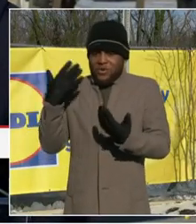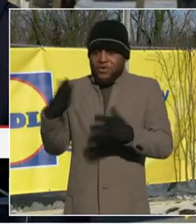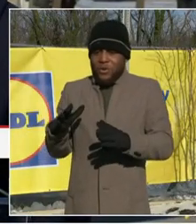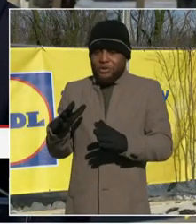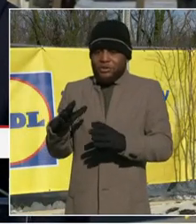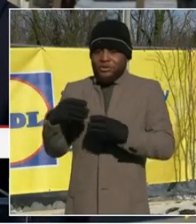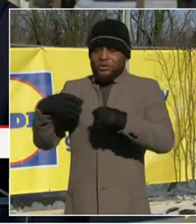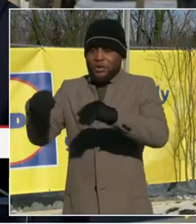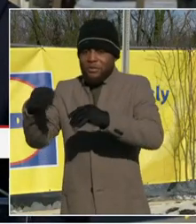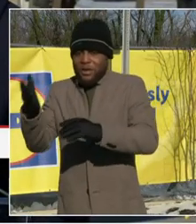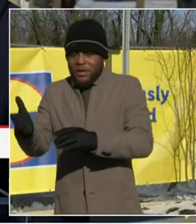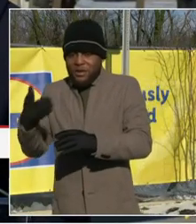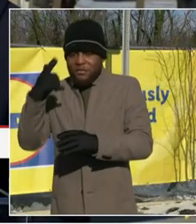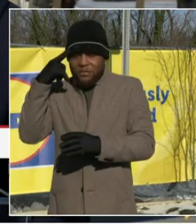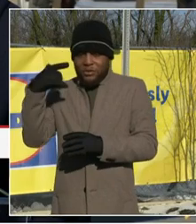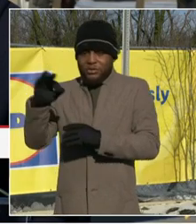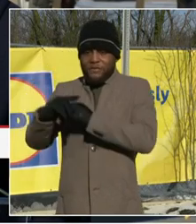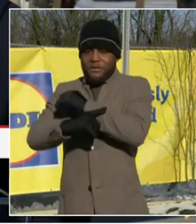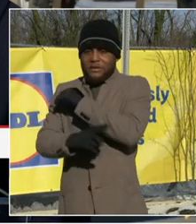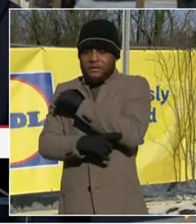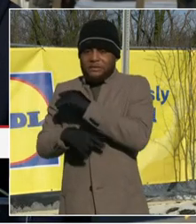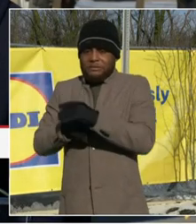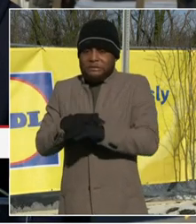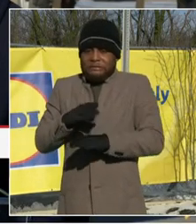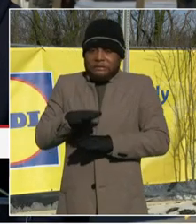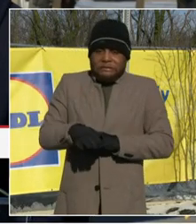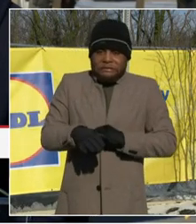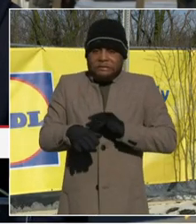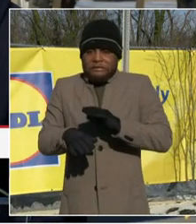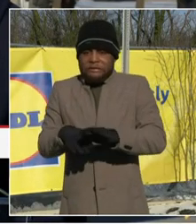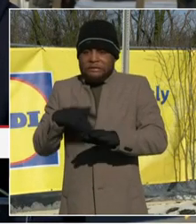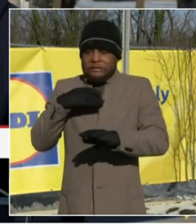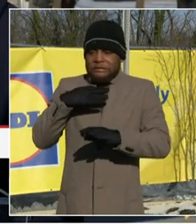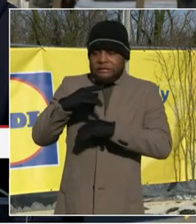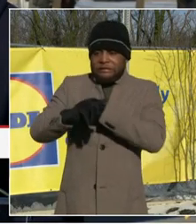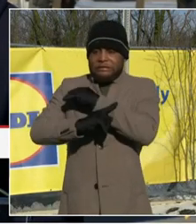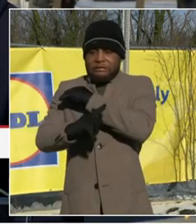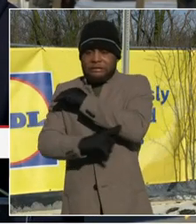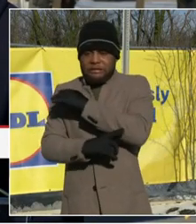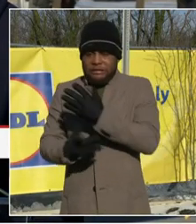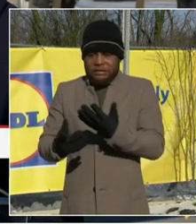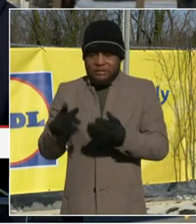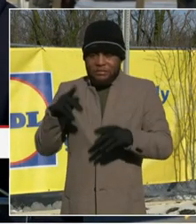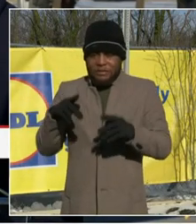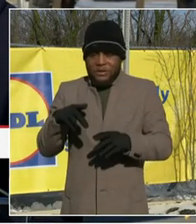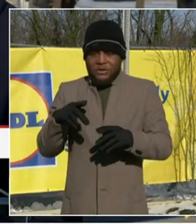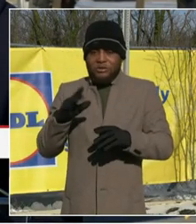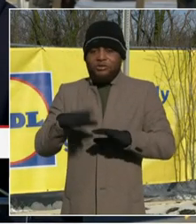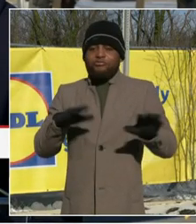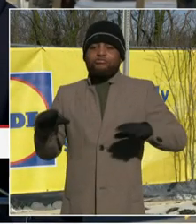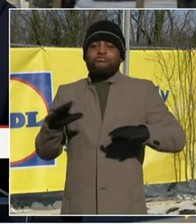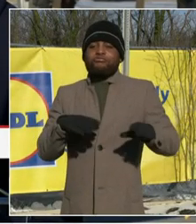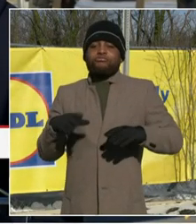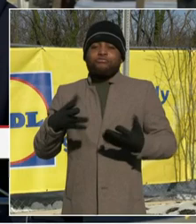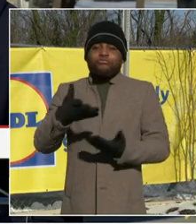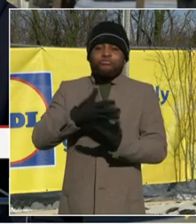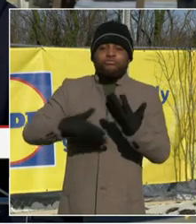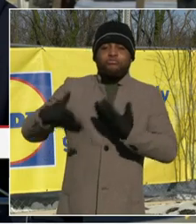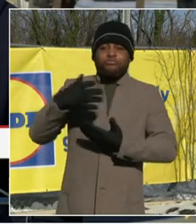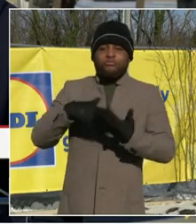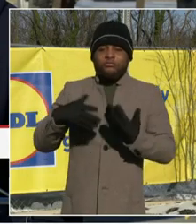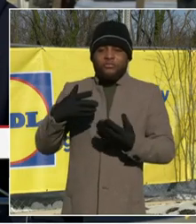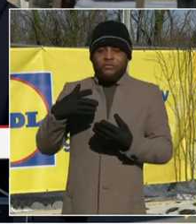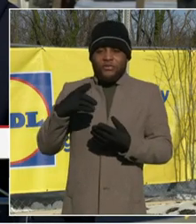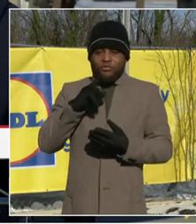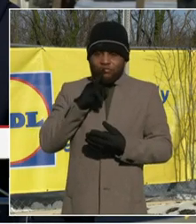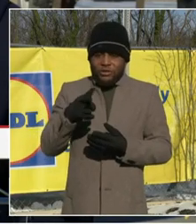trash. Every time I go across the street to go to the gas station, I got people hanging out. I got trash. I got people